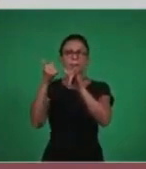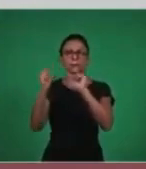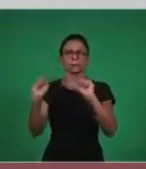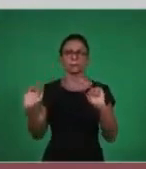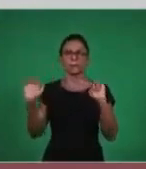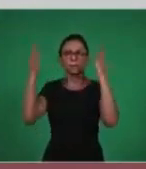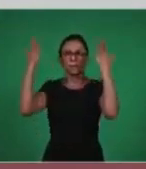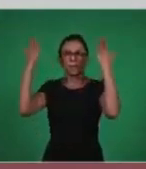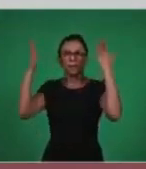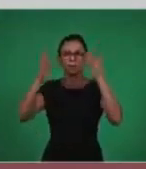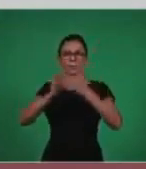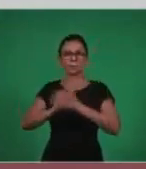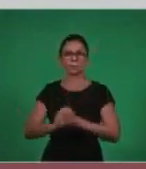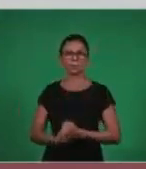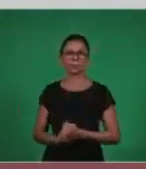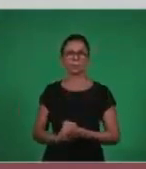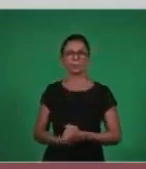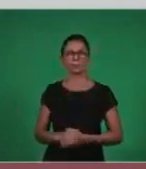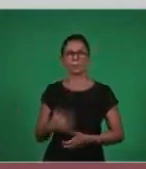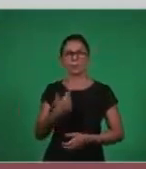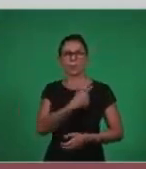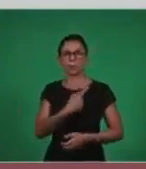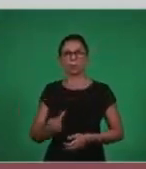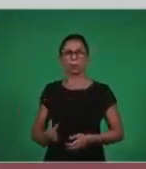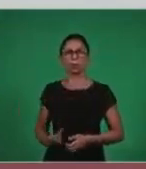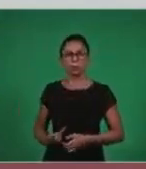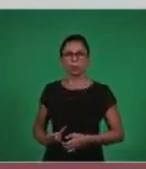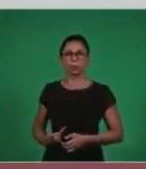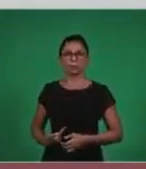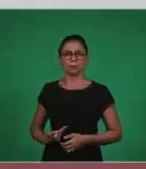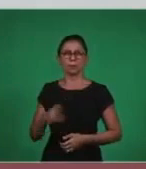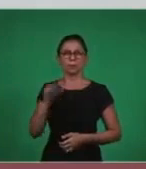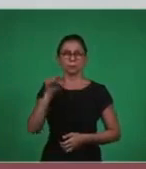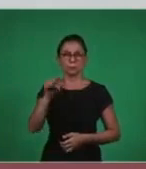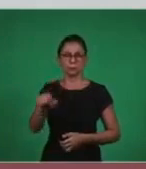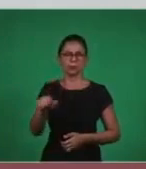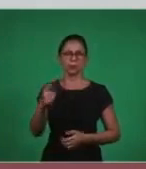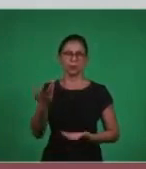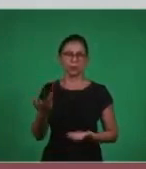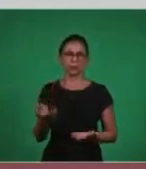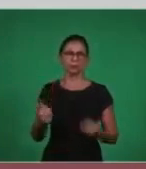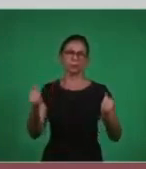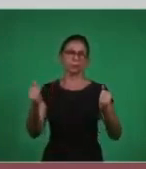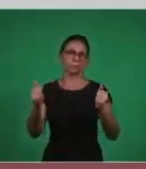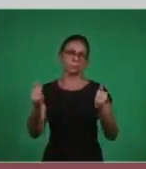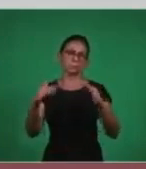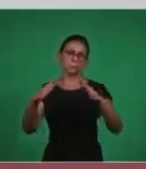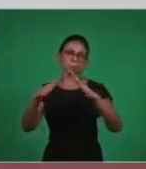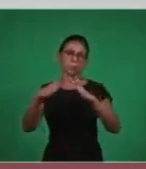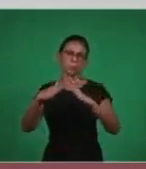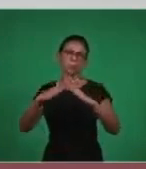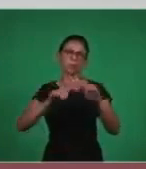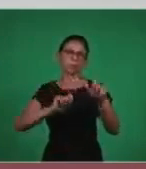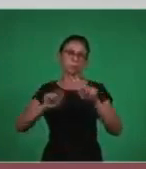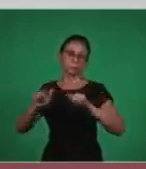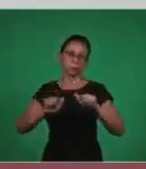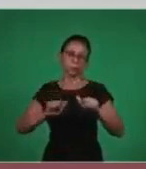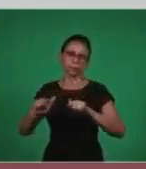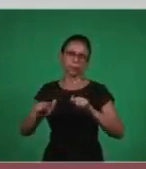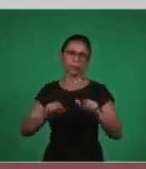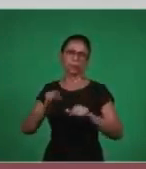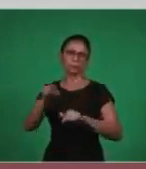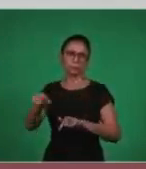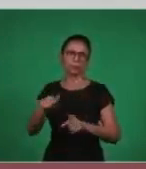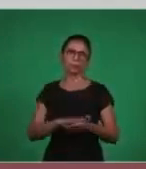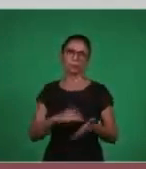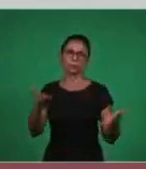a room for 700 people. It was a request from the government so that we would schedule a day because they were interested in this.